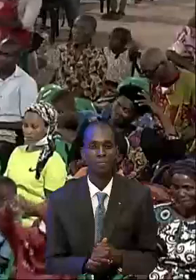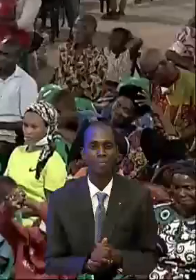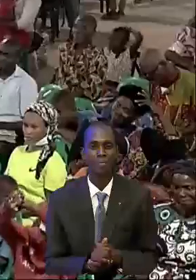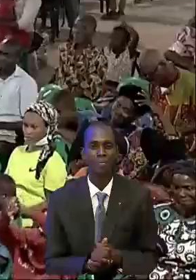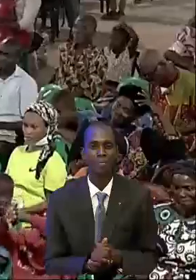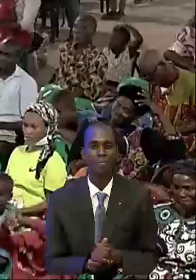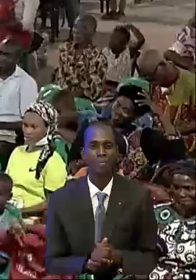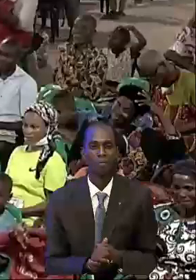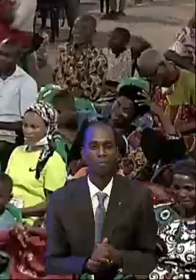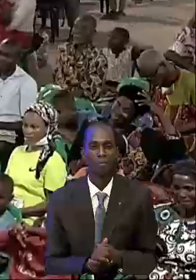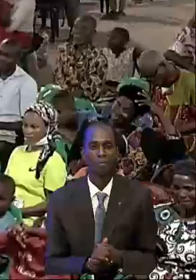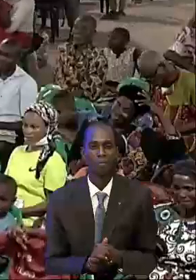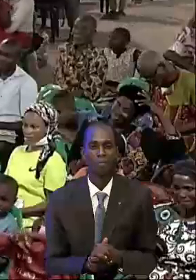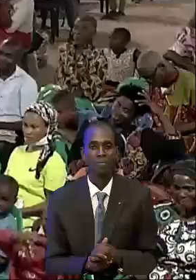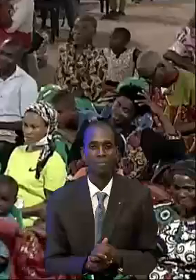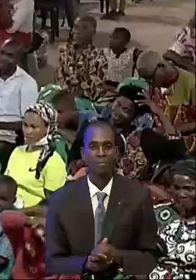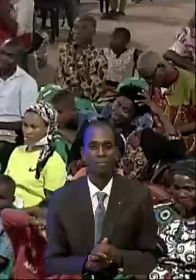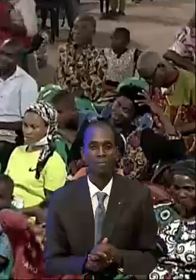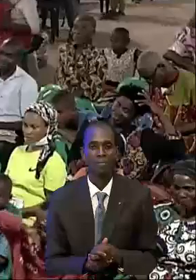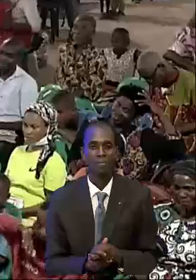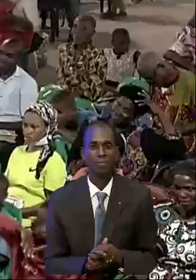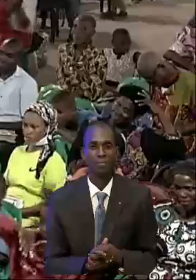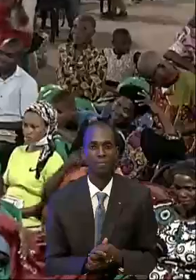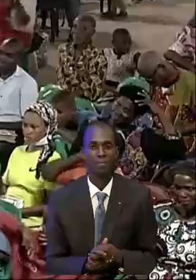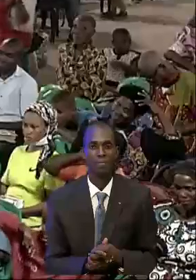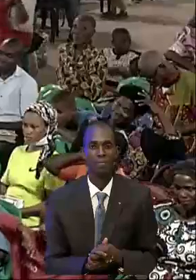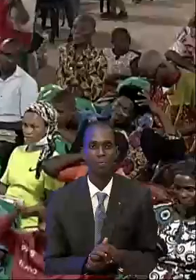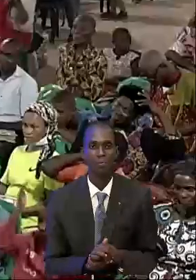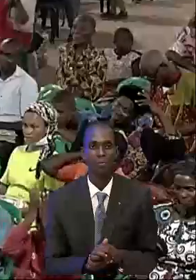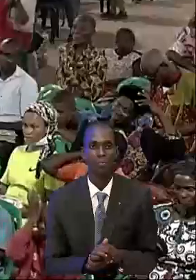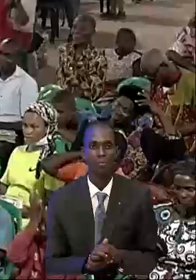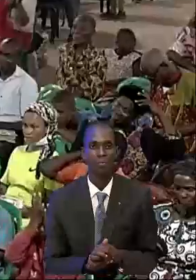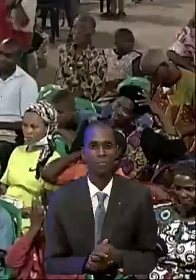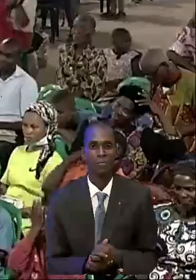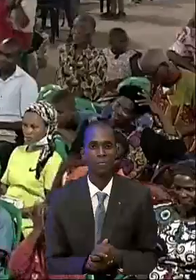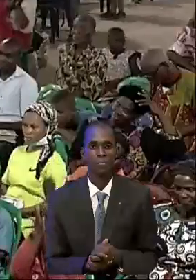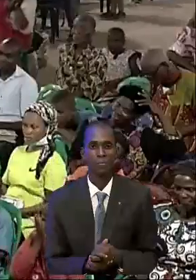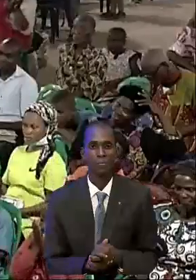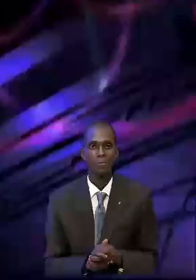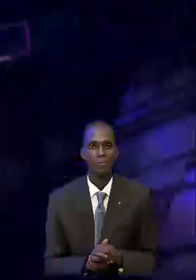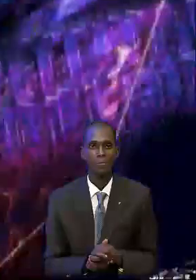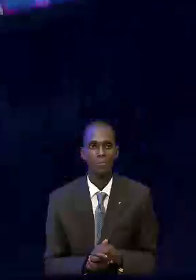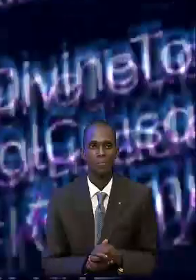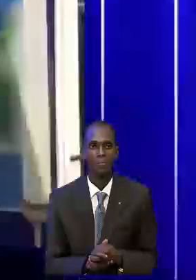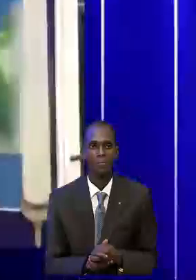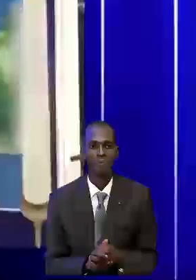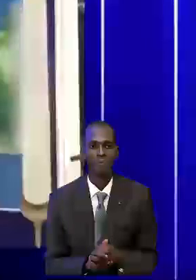Live. Abba in Abia State, Southeast Nigeria. Abba Live.